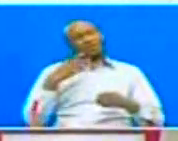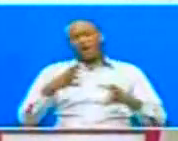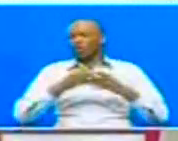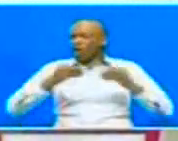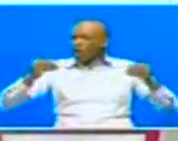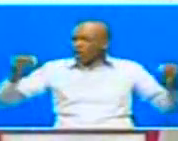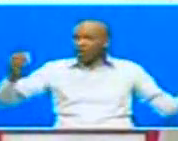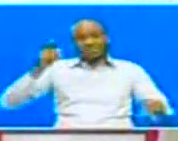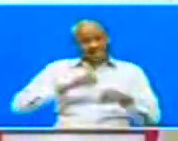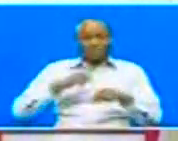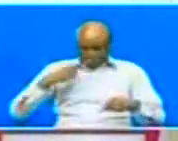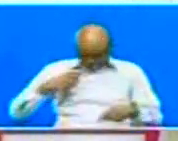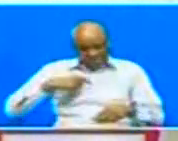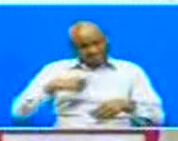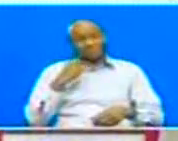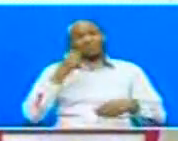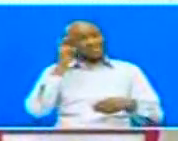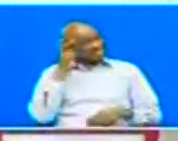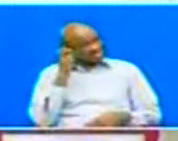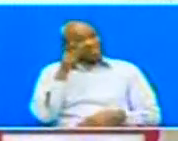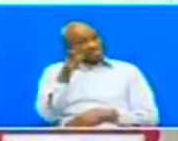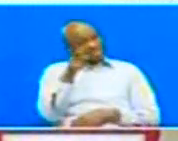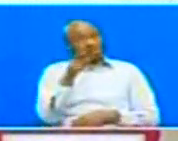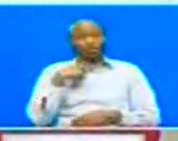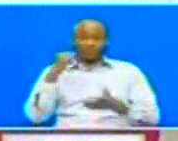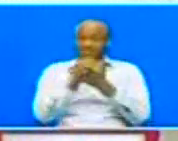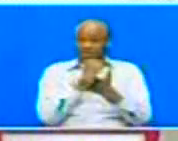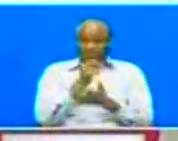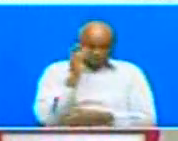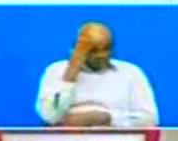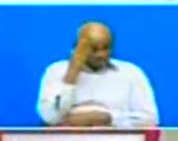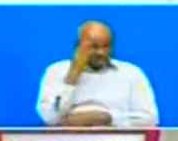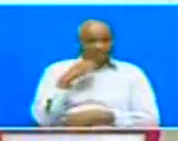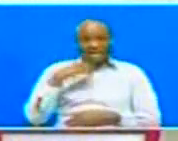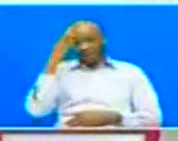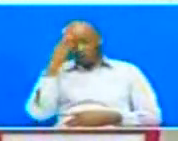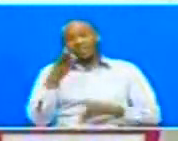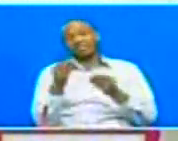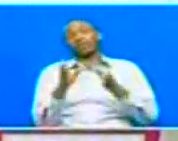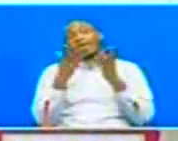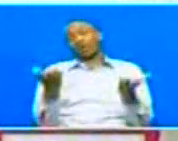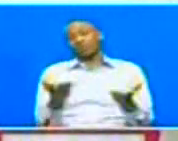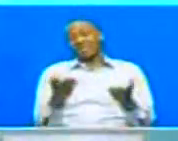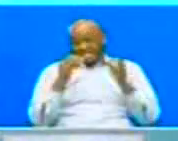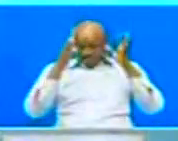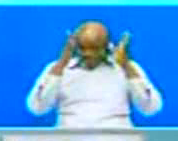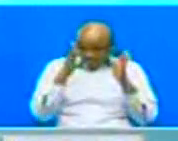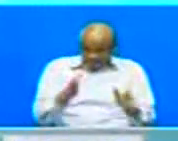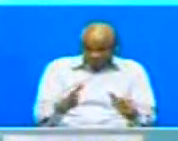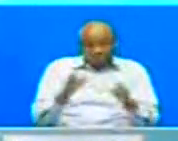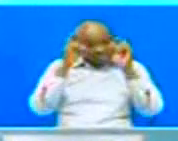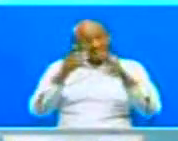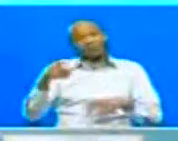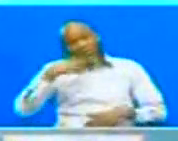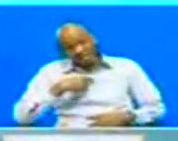tell you this, I've done this from my findings and research in this area of forced migration, we have always taken the easier route. So long as somebody else is